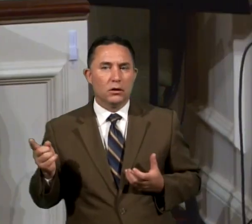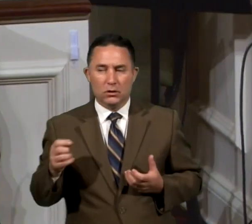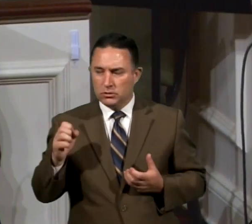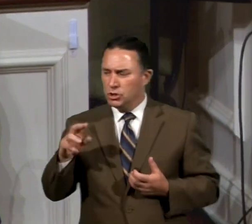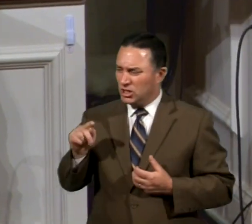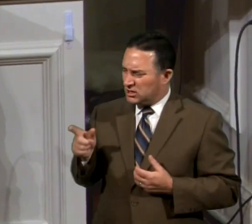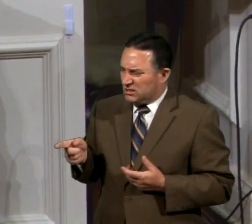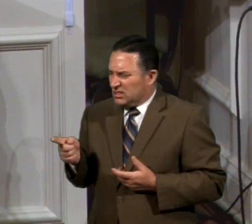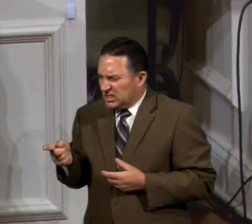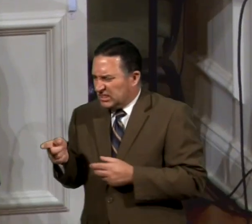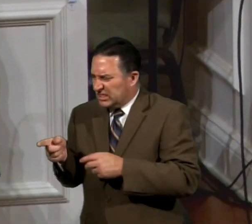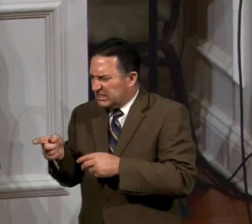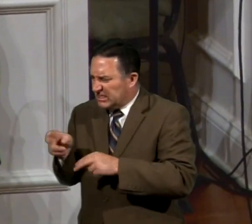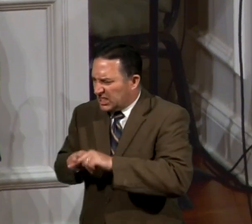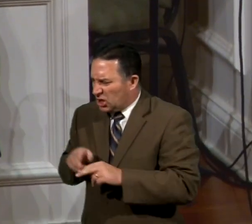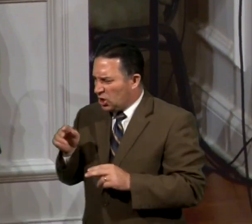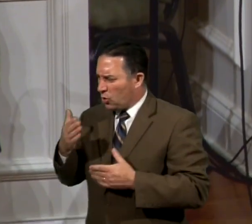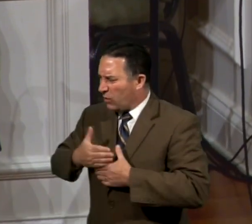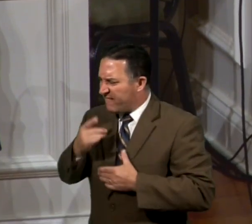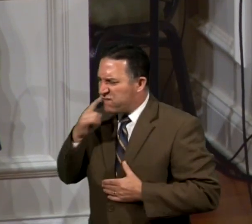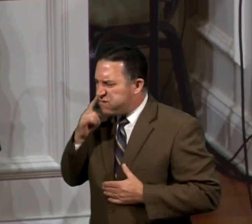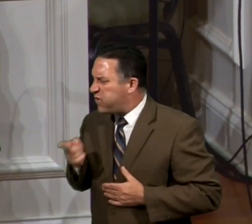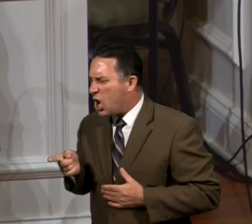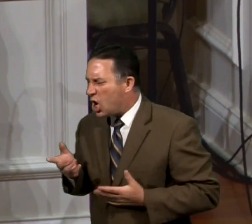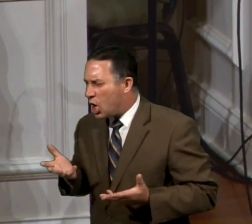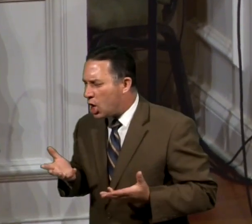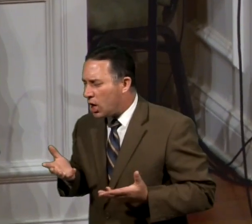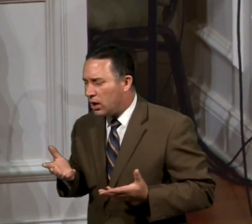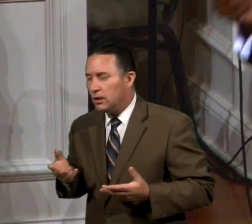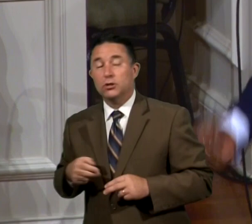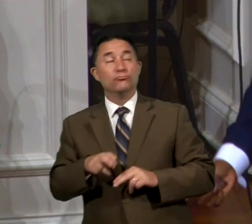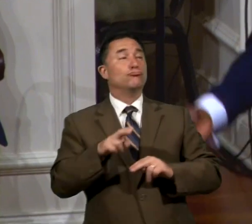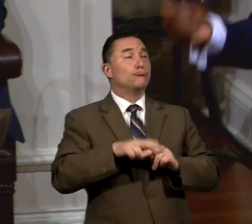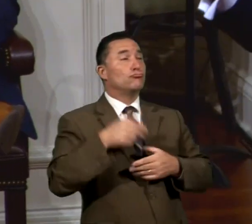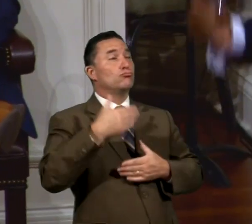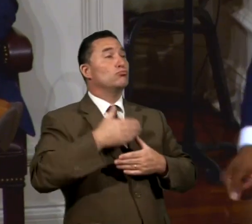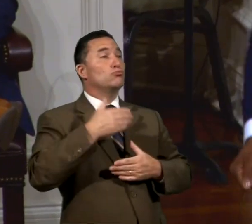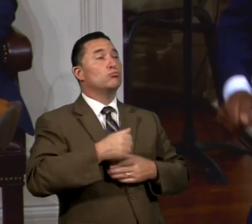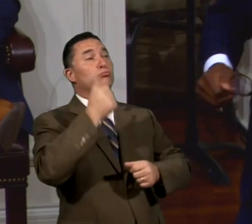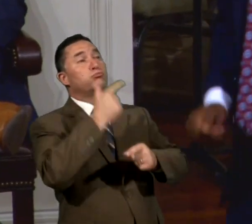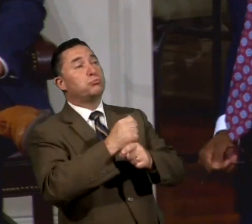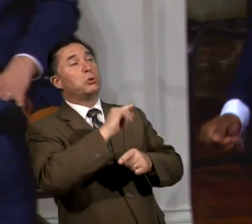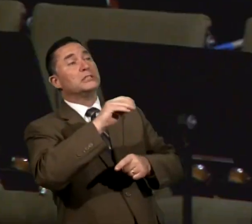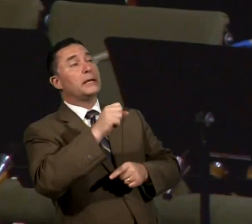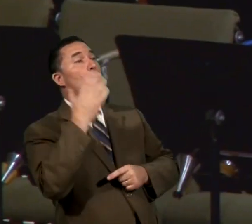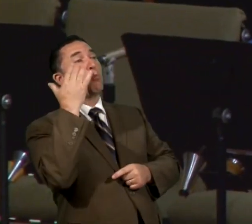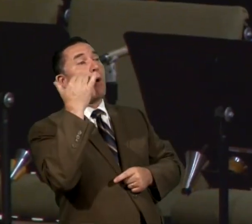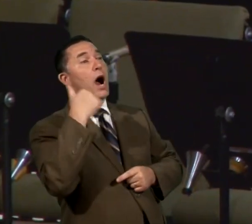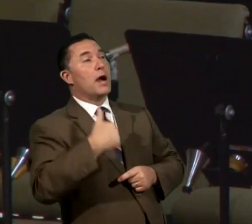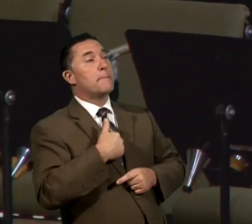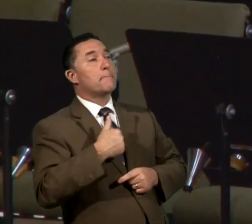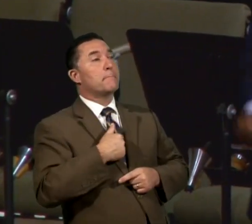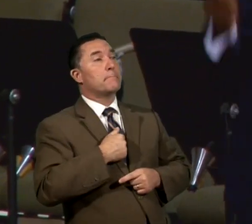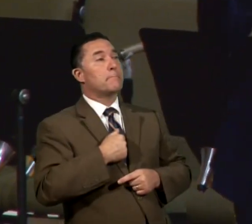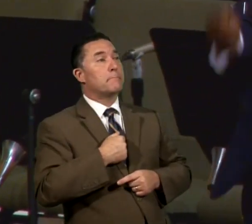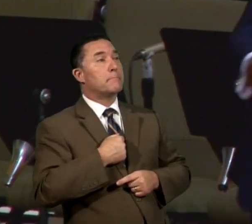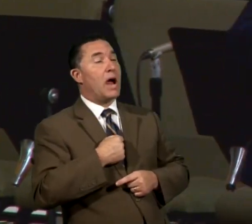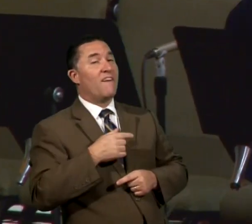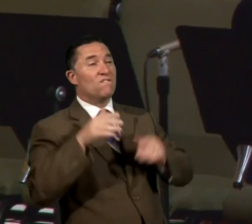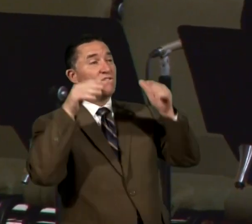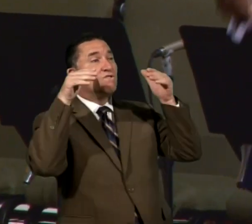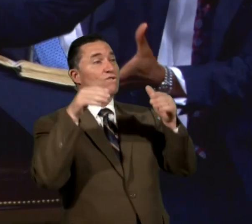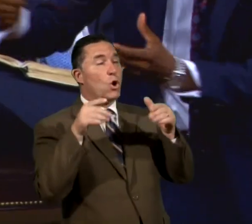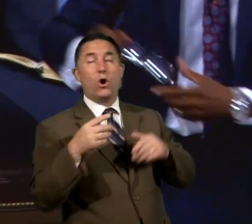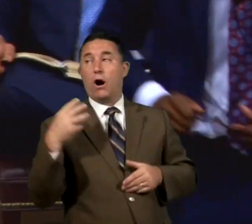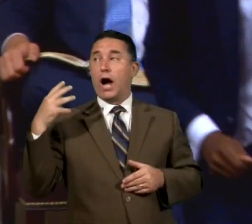Eutychus, why would you sit in the window? I'm sitting in the window, Brother James, because my sight was focused